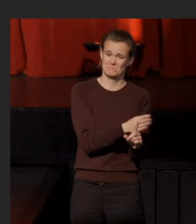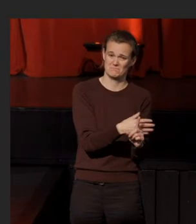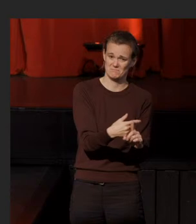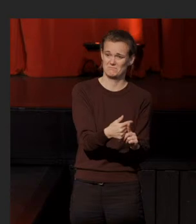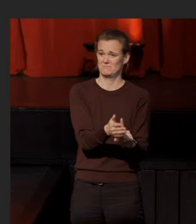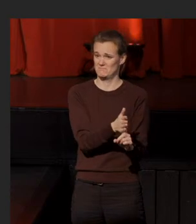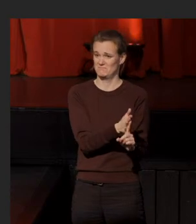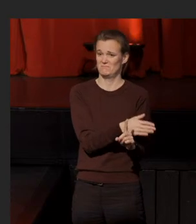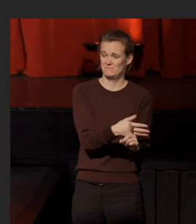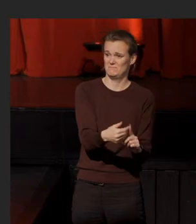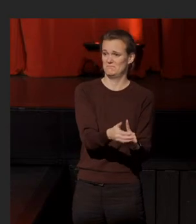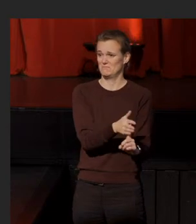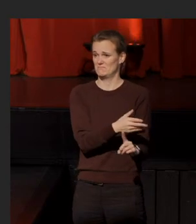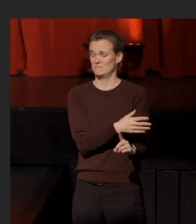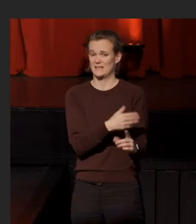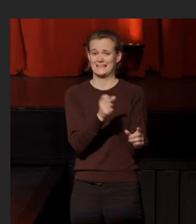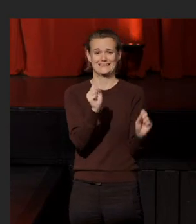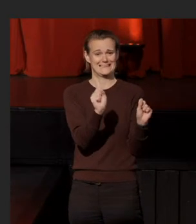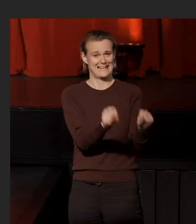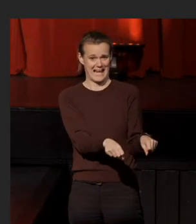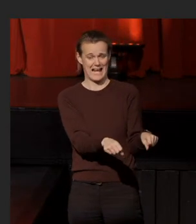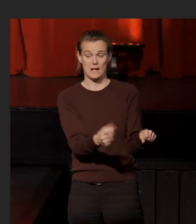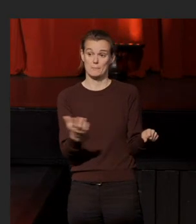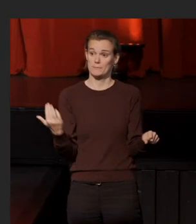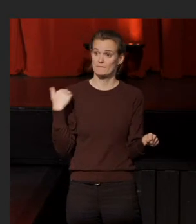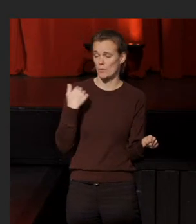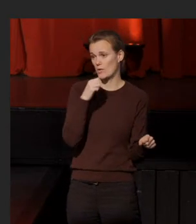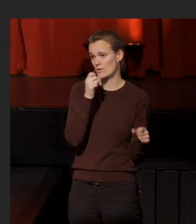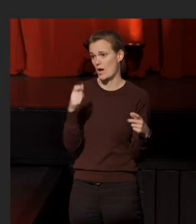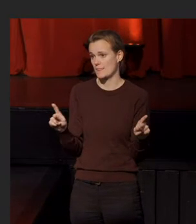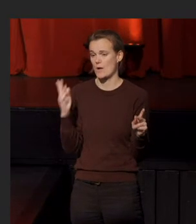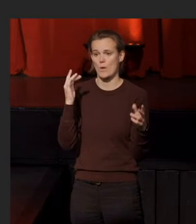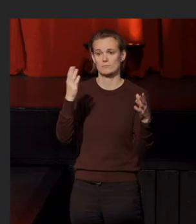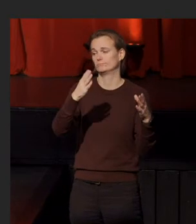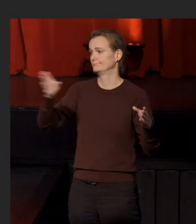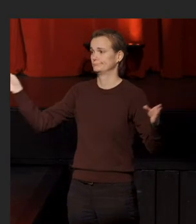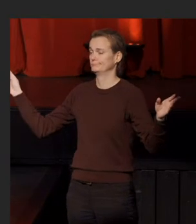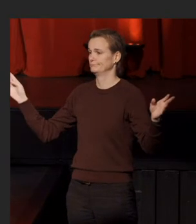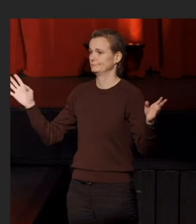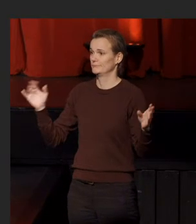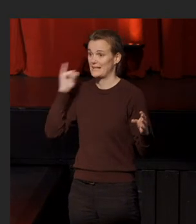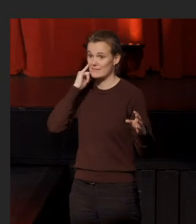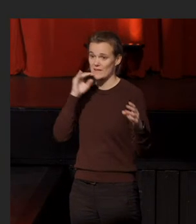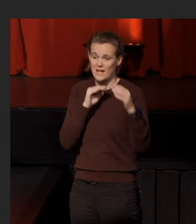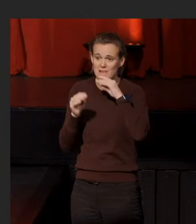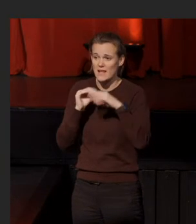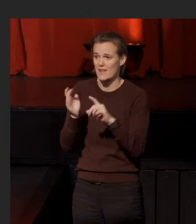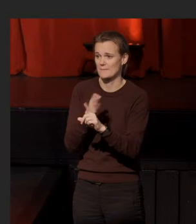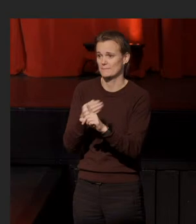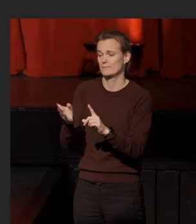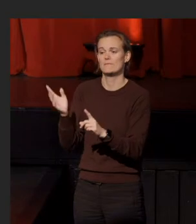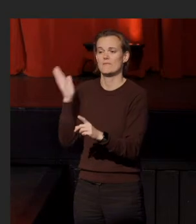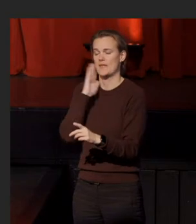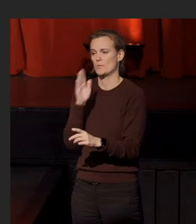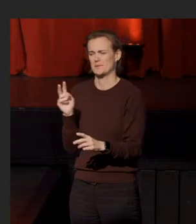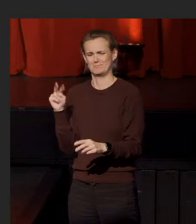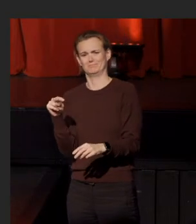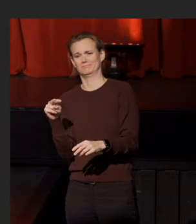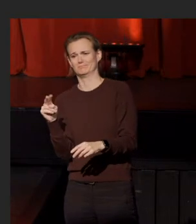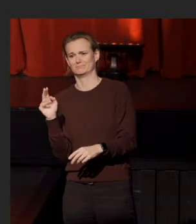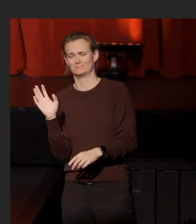manipulate have never had before, because they have so much information about us, both as aggregated groups and increasingly as